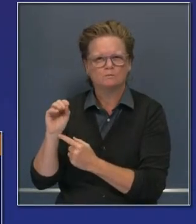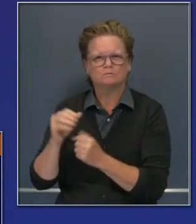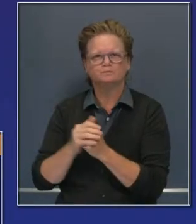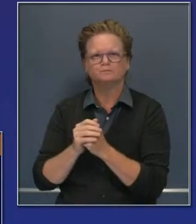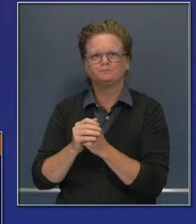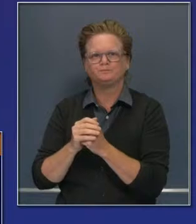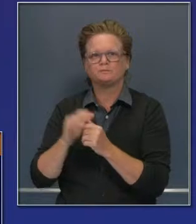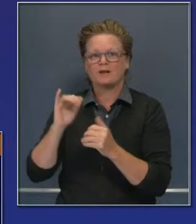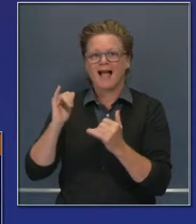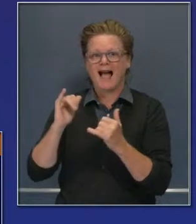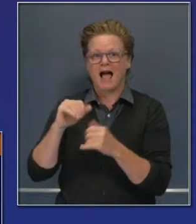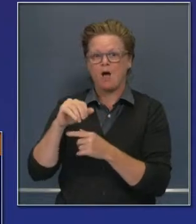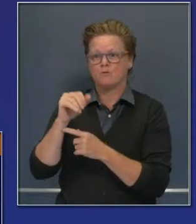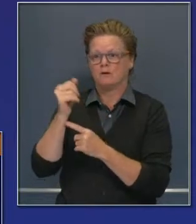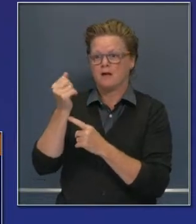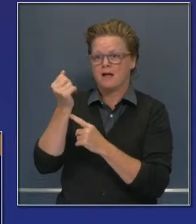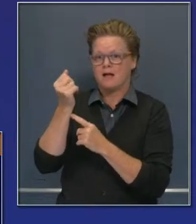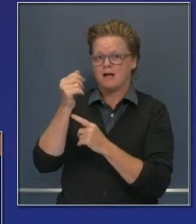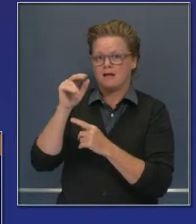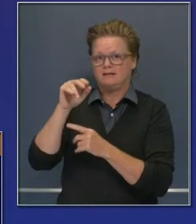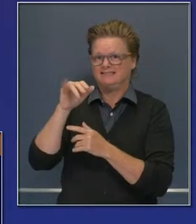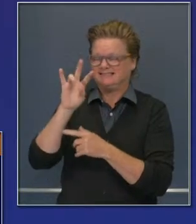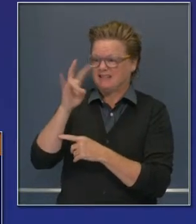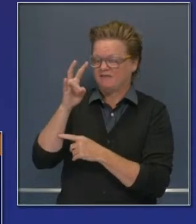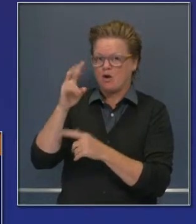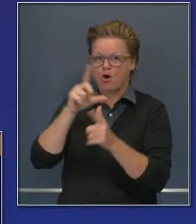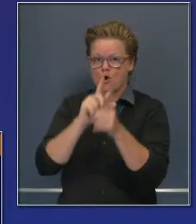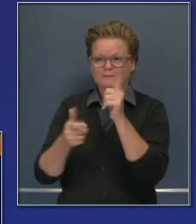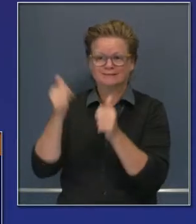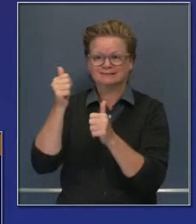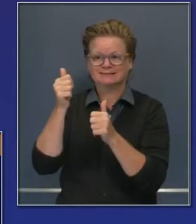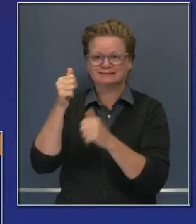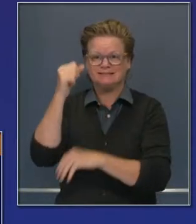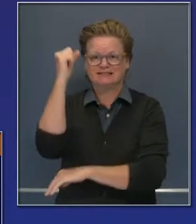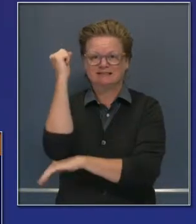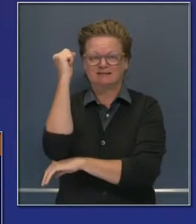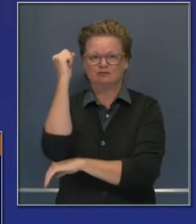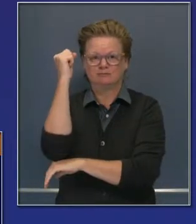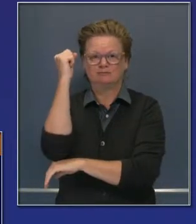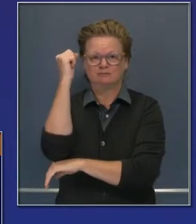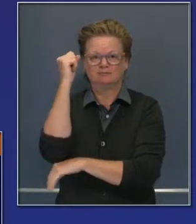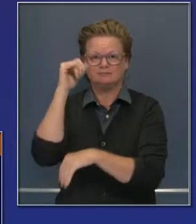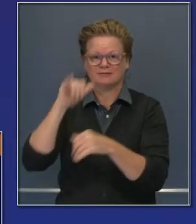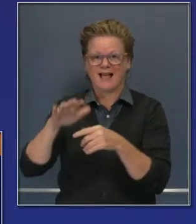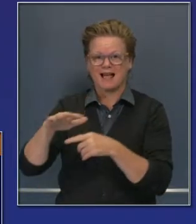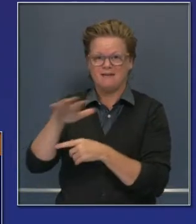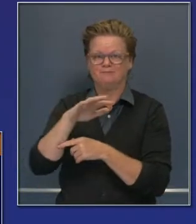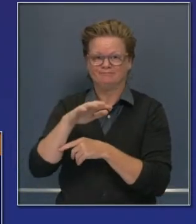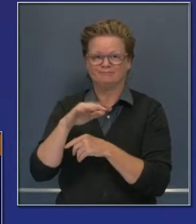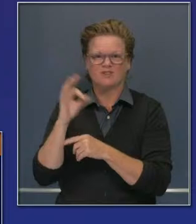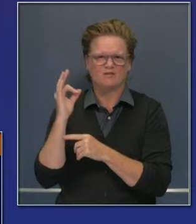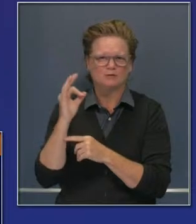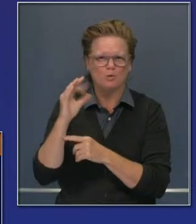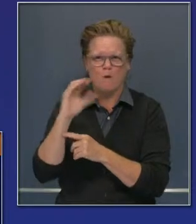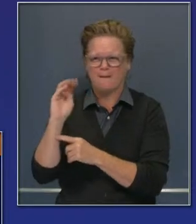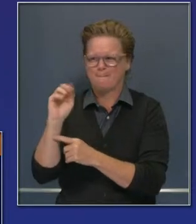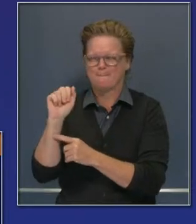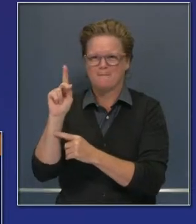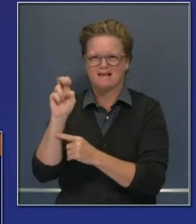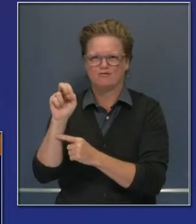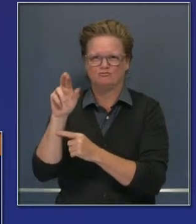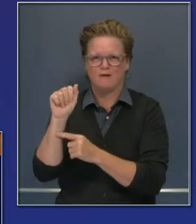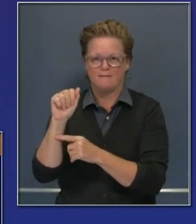largest fire in California history, primarily a federal fire, but impacting parts of the state and